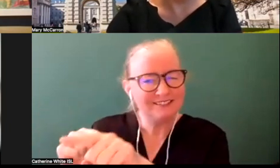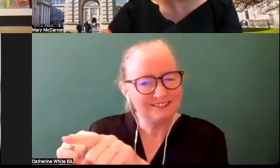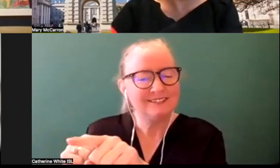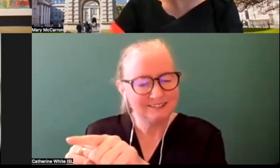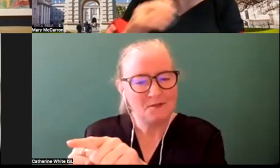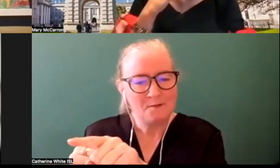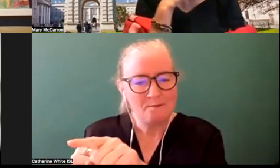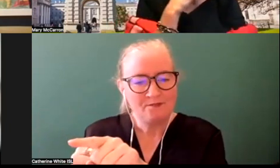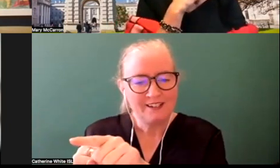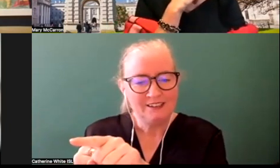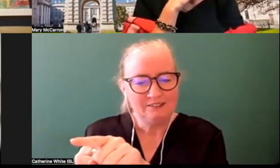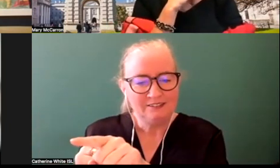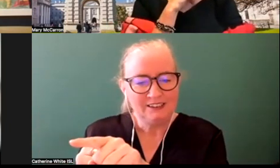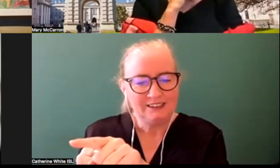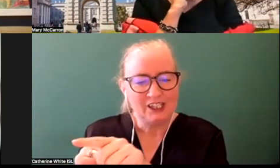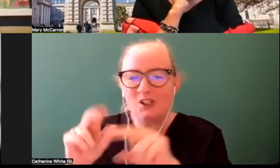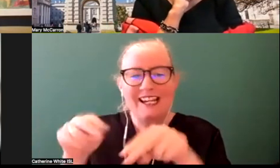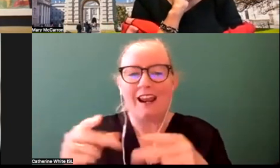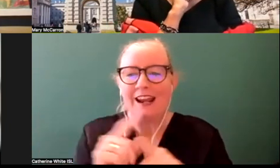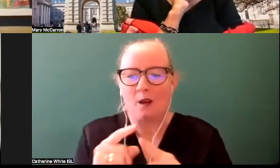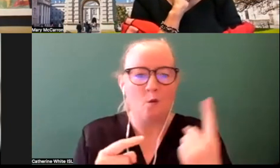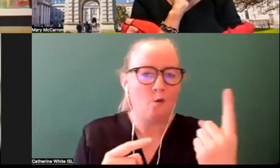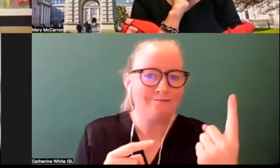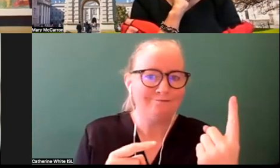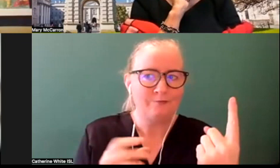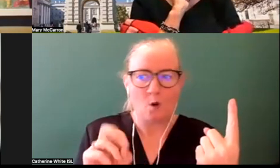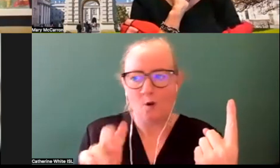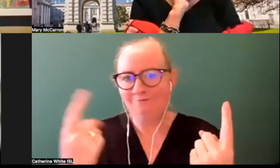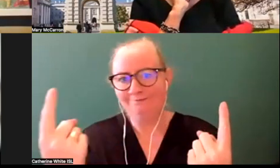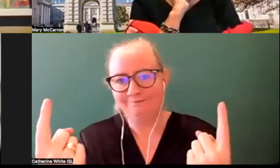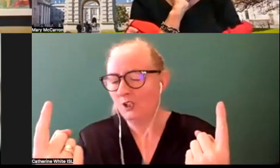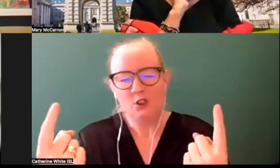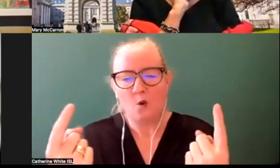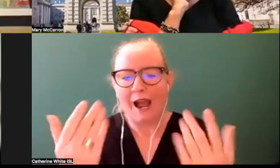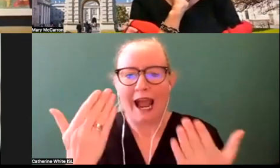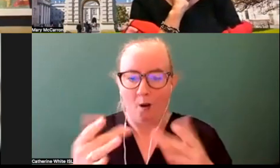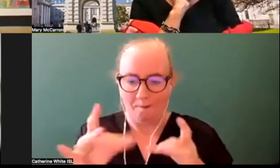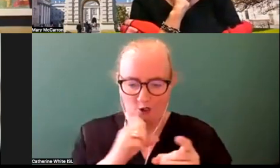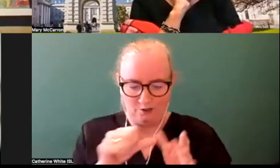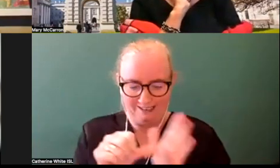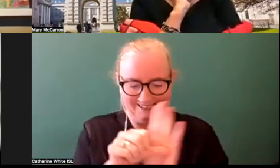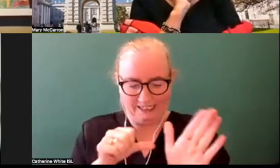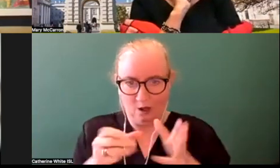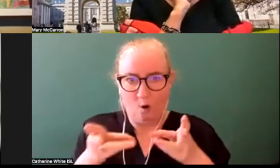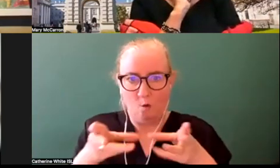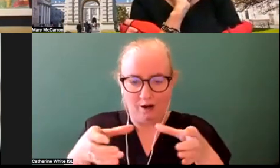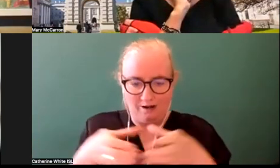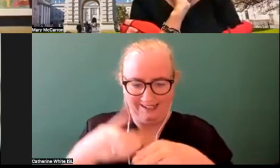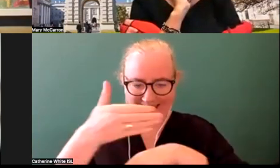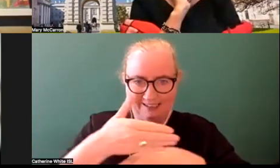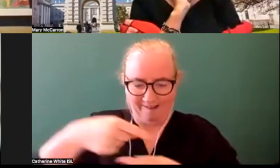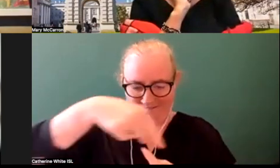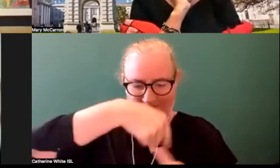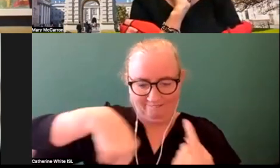So I don't think it's one against the other. I think it's how do we have a workforce that can actually